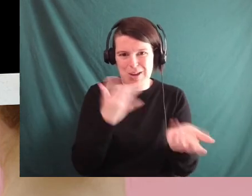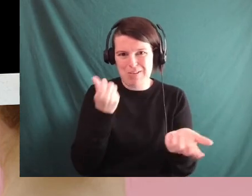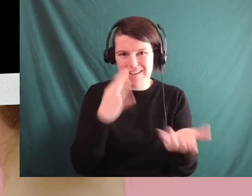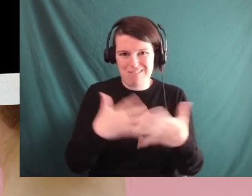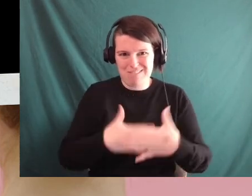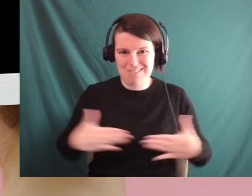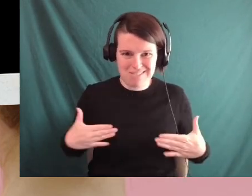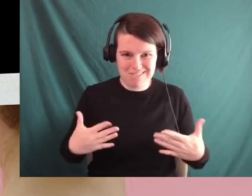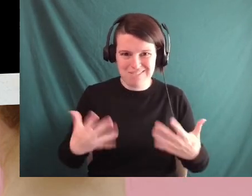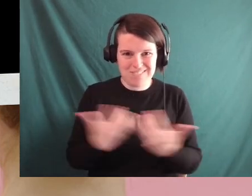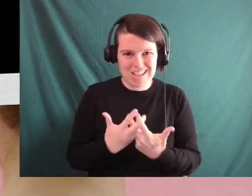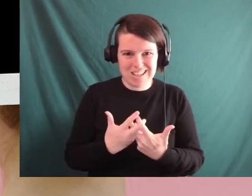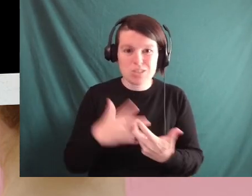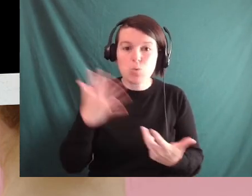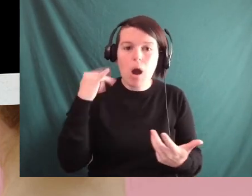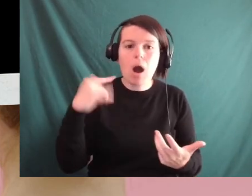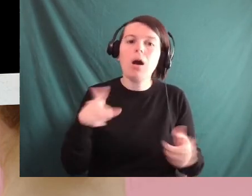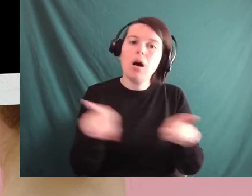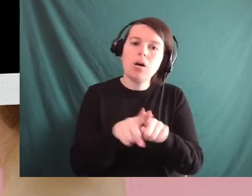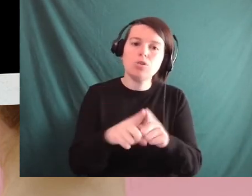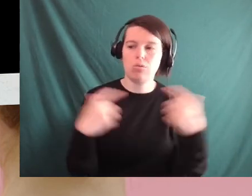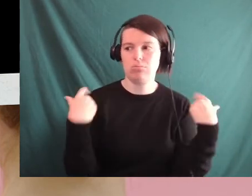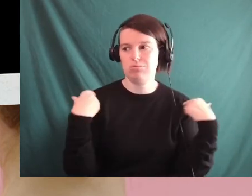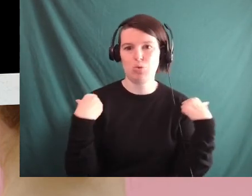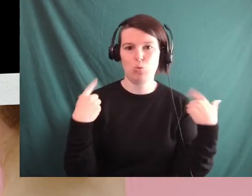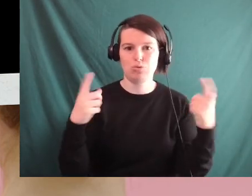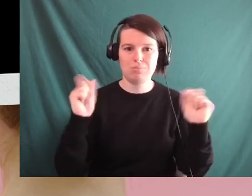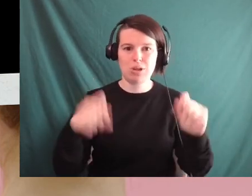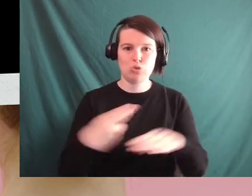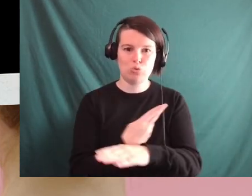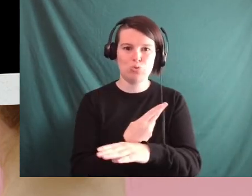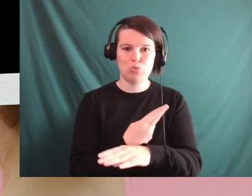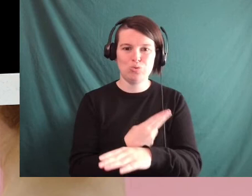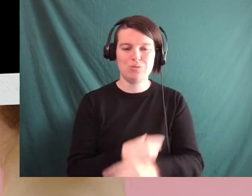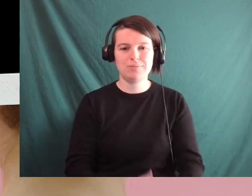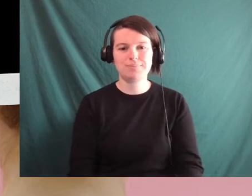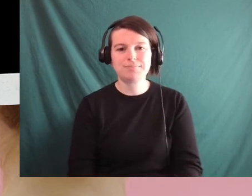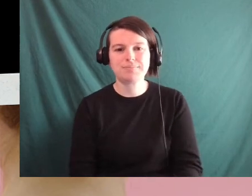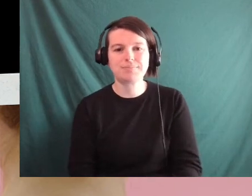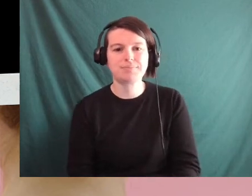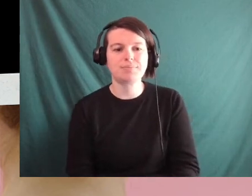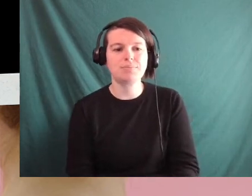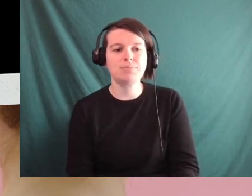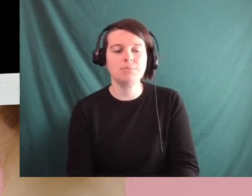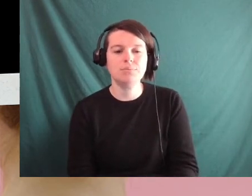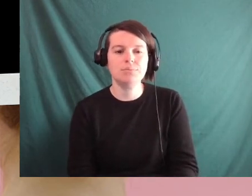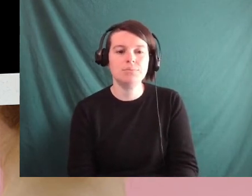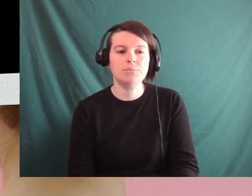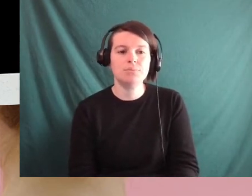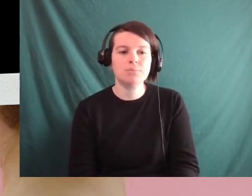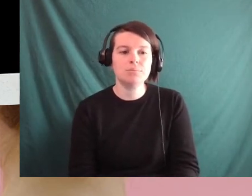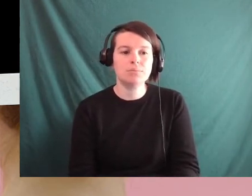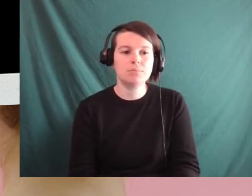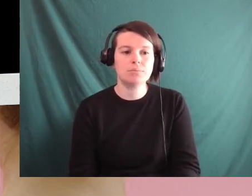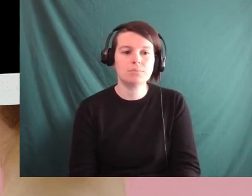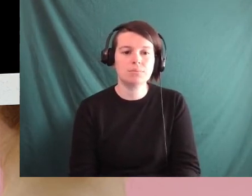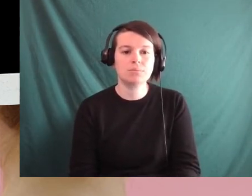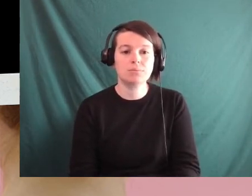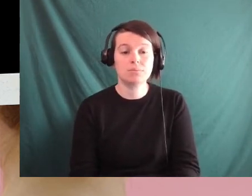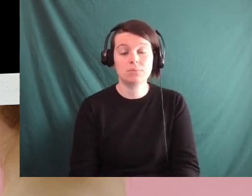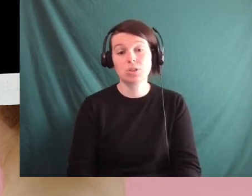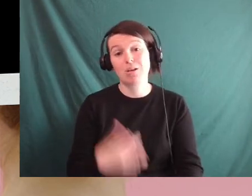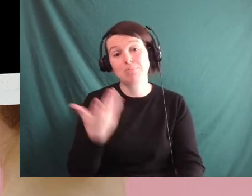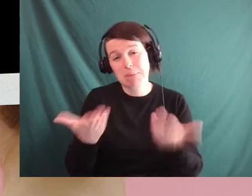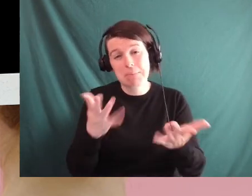not because it has to also get over your shoulders in order to fit you. So to take your shoulder measurement, you might need some